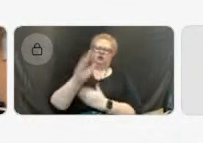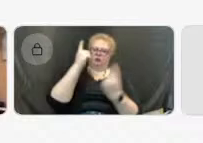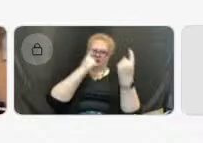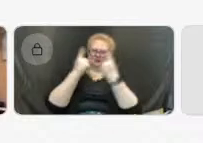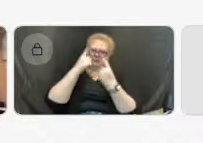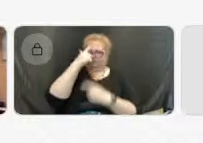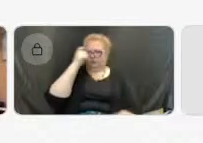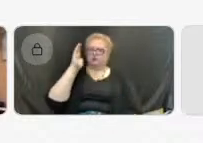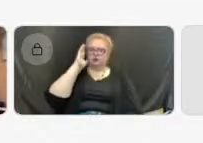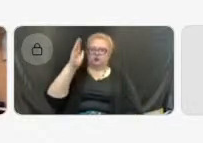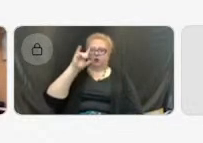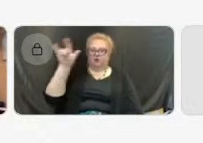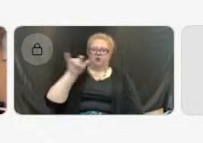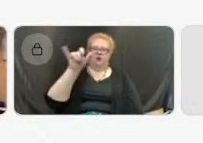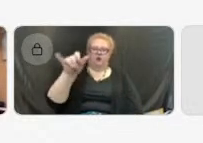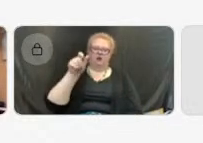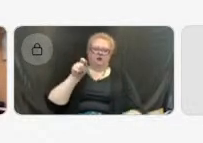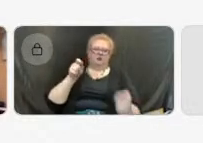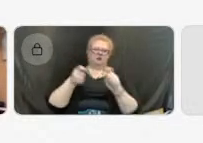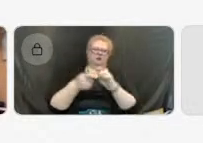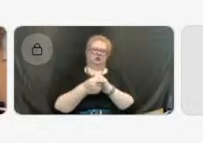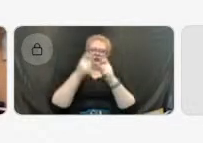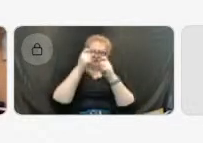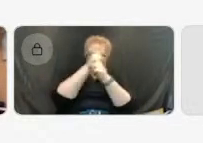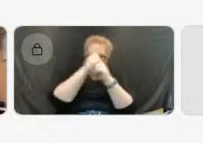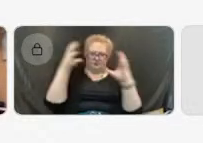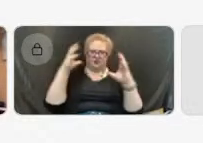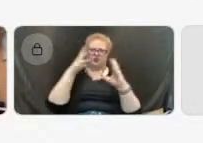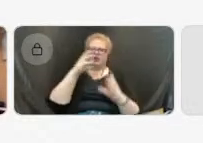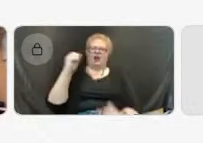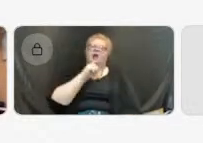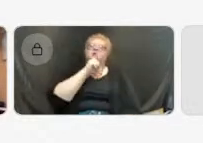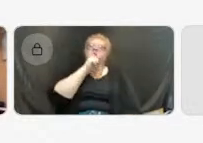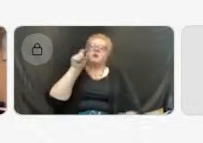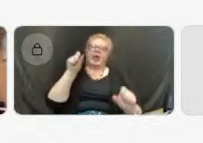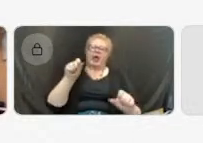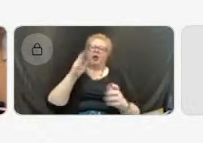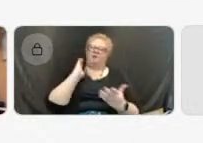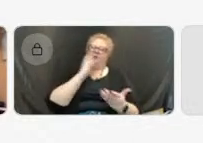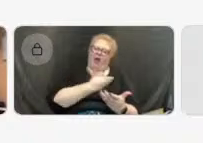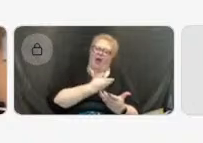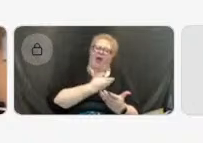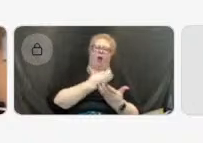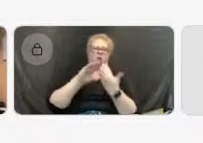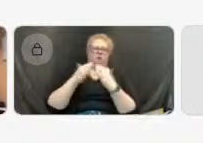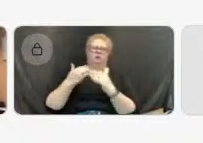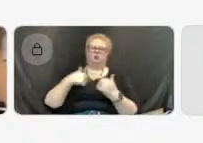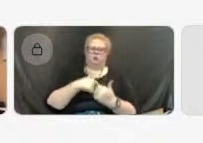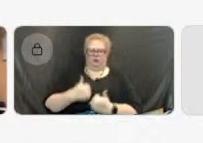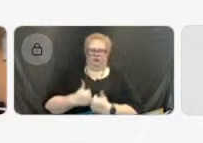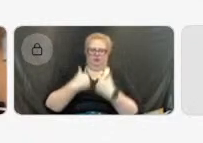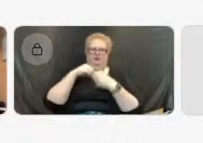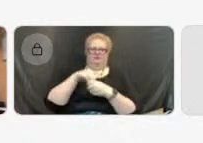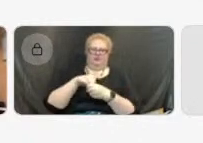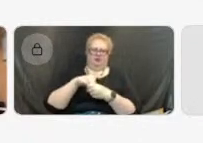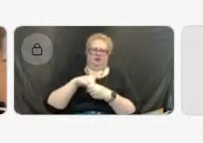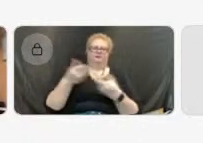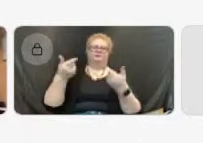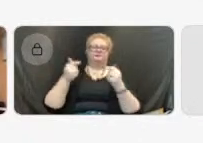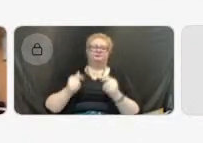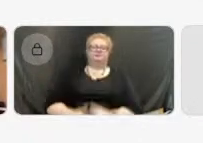the vision and reality of the community that we live in, as will be explained further. Next slide,